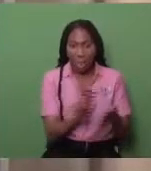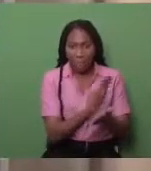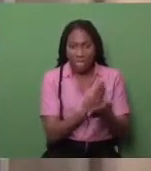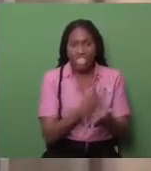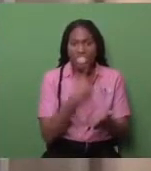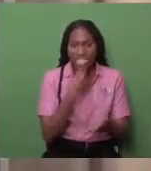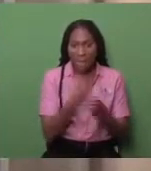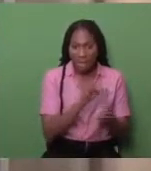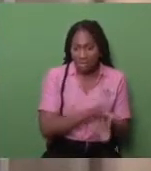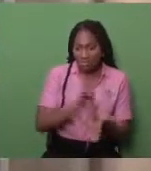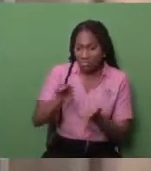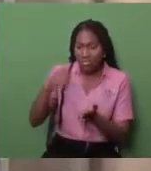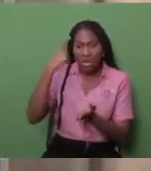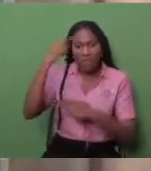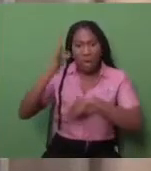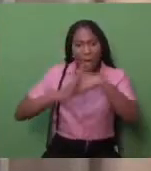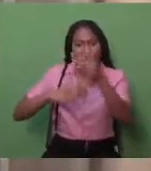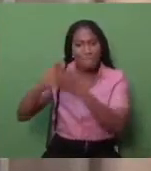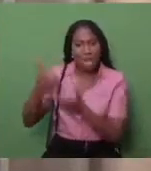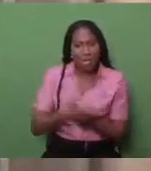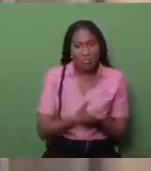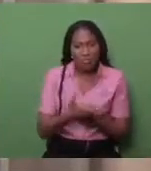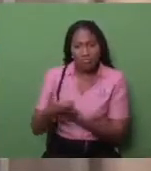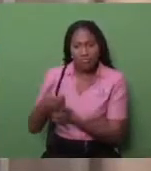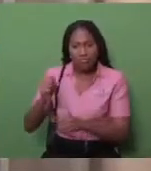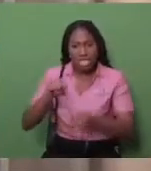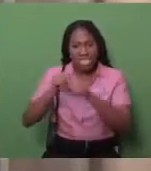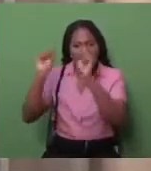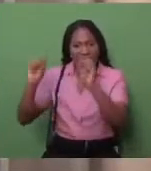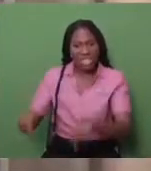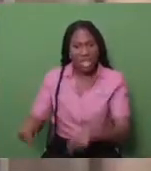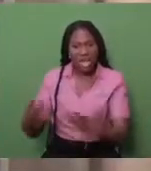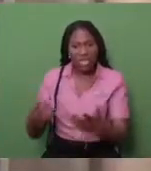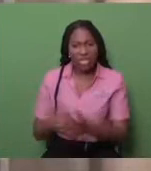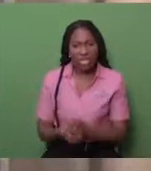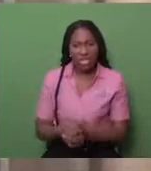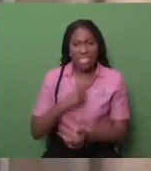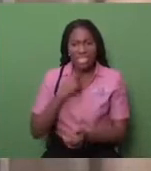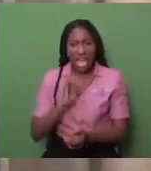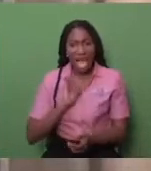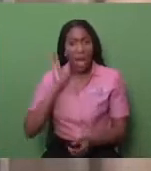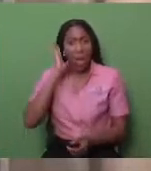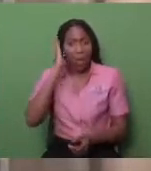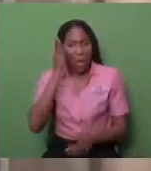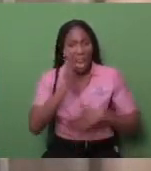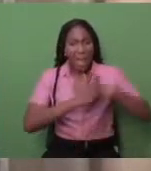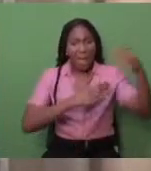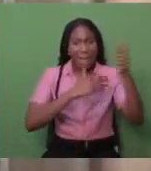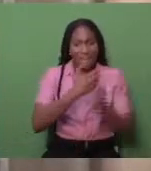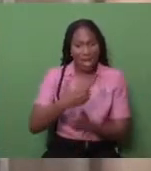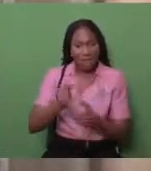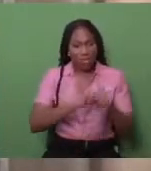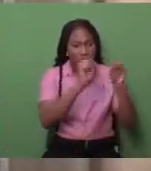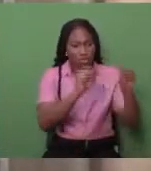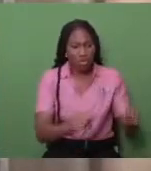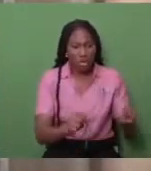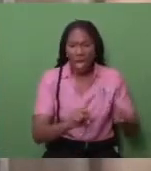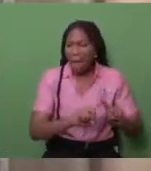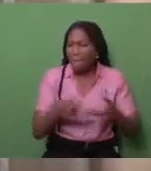similar thing is happening with the Roxboro Fire Station. Put back in this budget, saying they're going to build it. The thing built already. Built